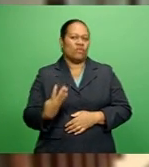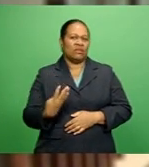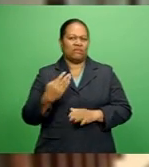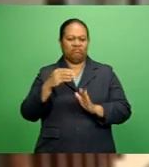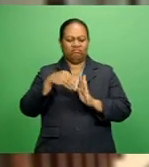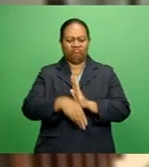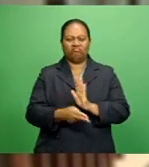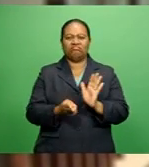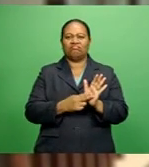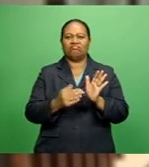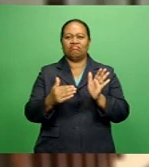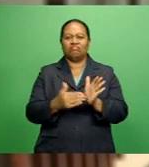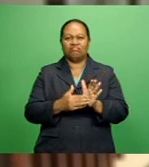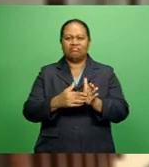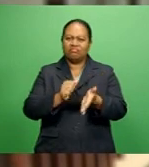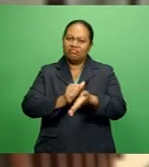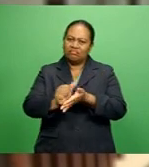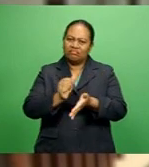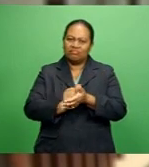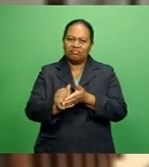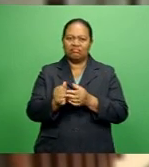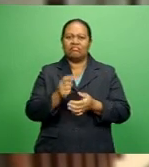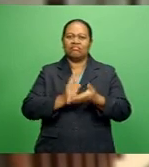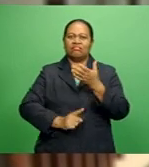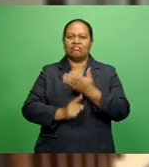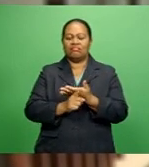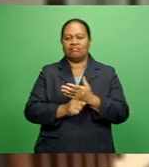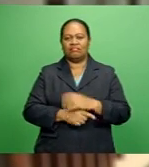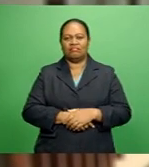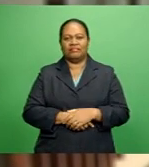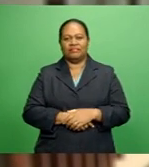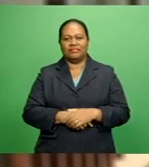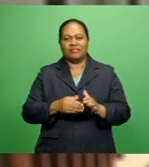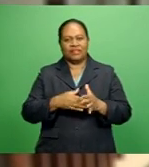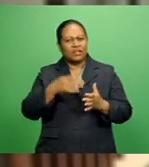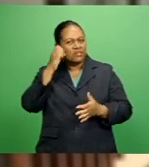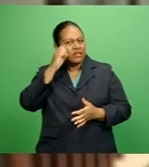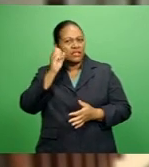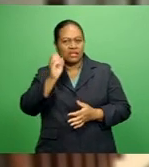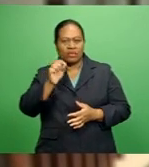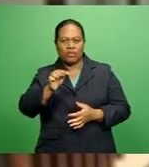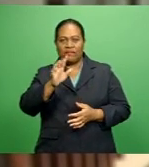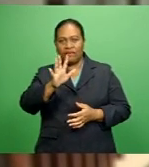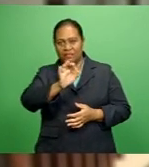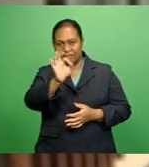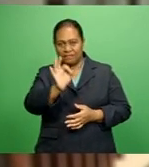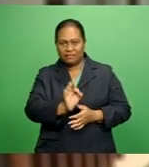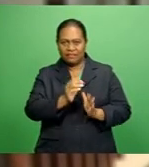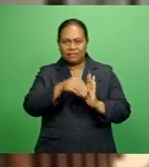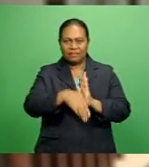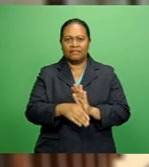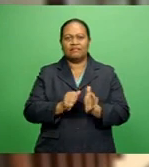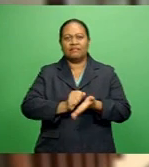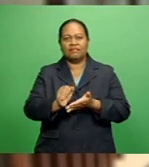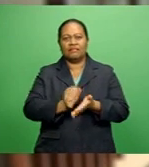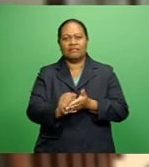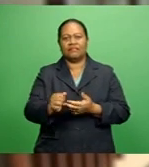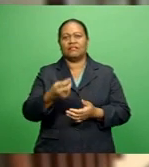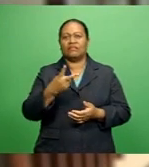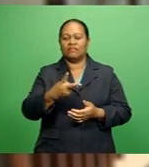in New Zealand retail sales was steeper than forecast. They expected a 0.5% decline, but sales